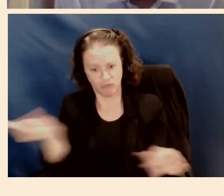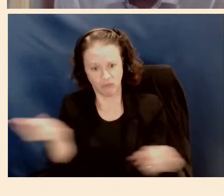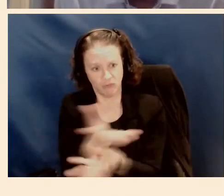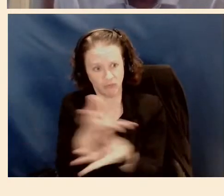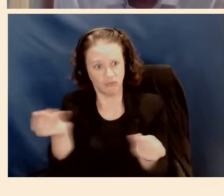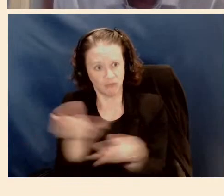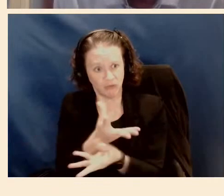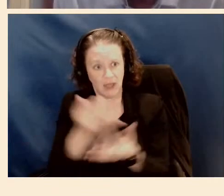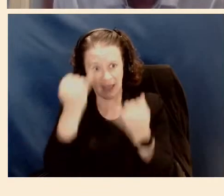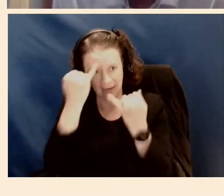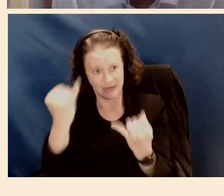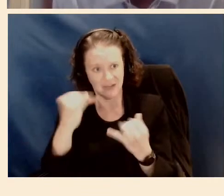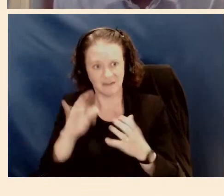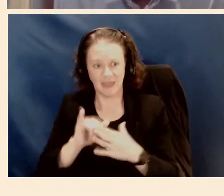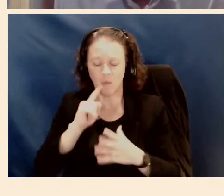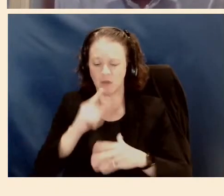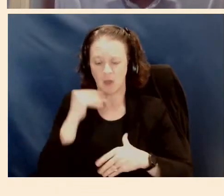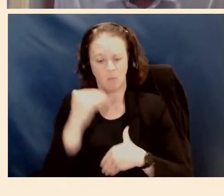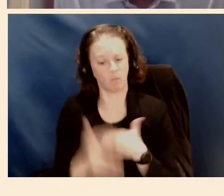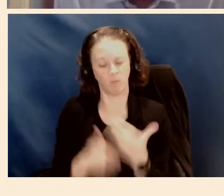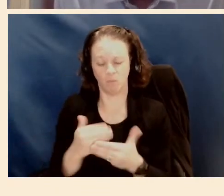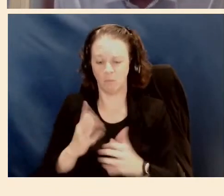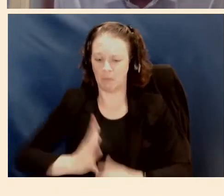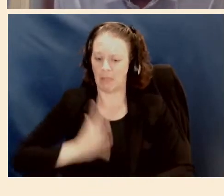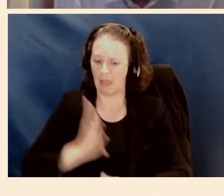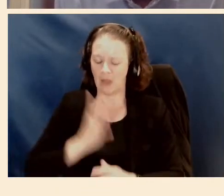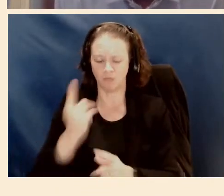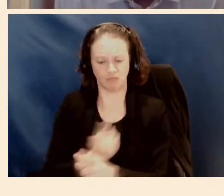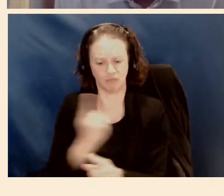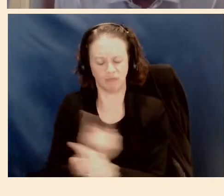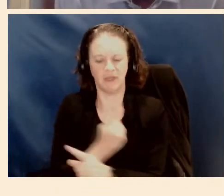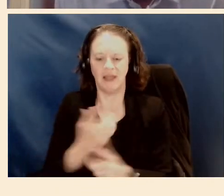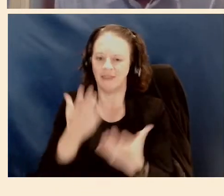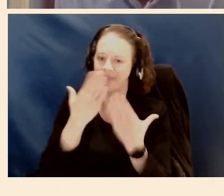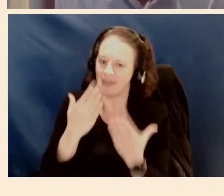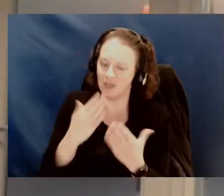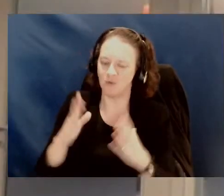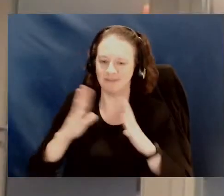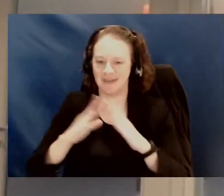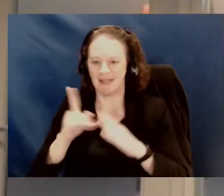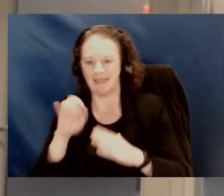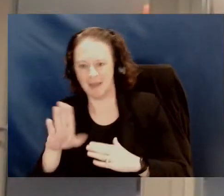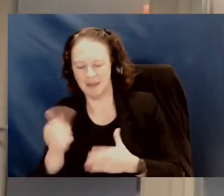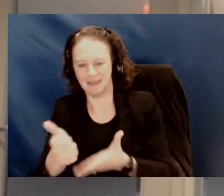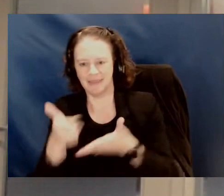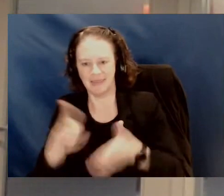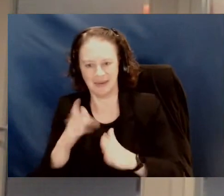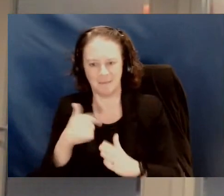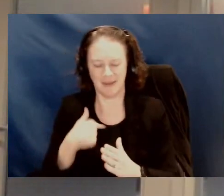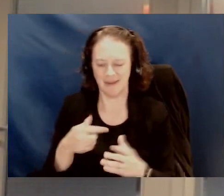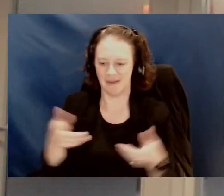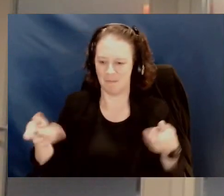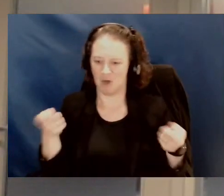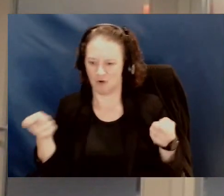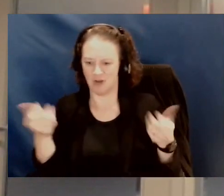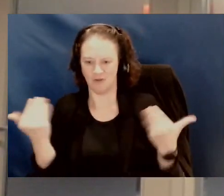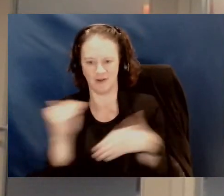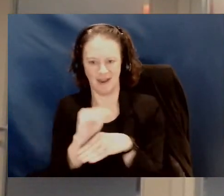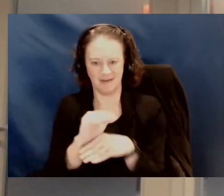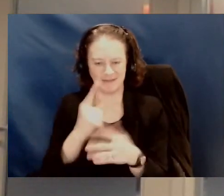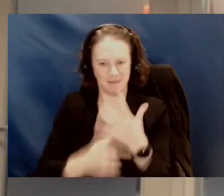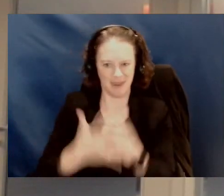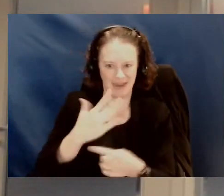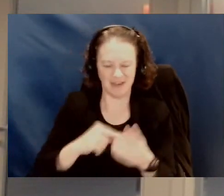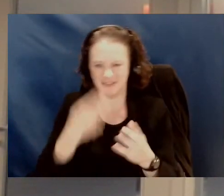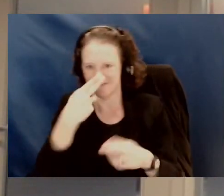both so much for setting the tone. Thank you to City Club for letting me moderate tonight's debate. It's been a lot of fun, and I hope people will tune in and